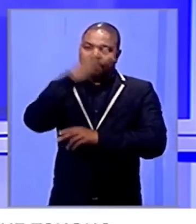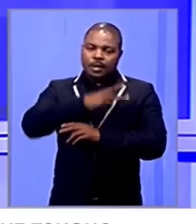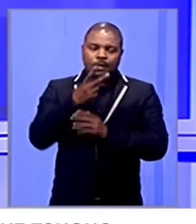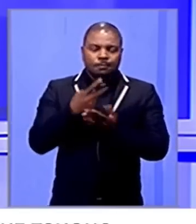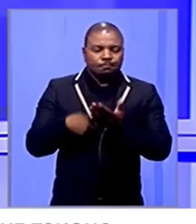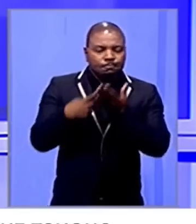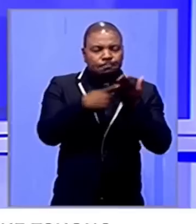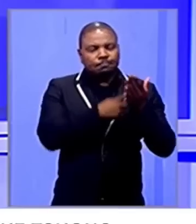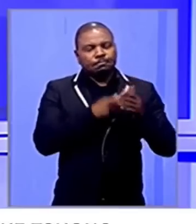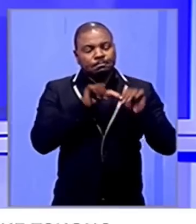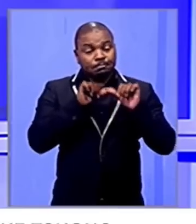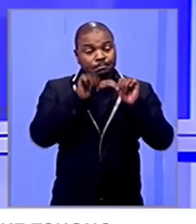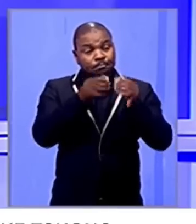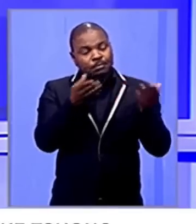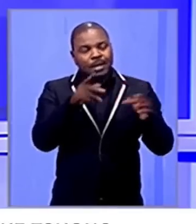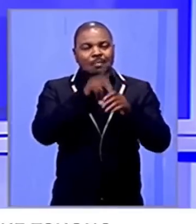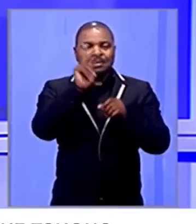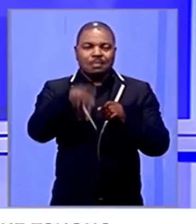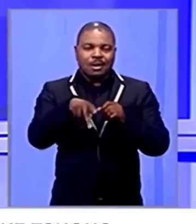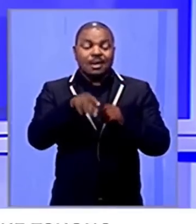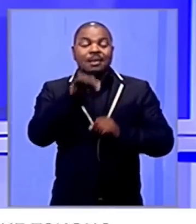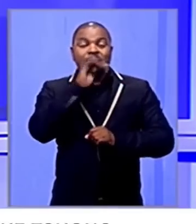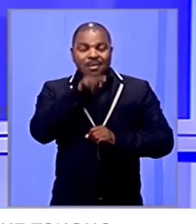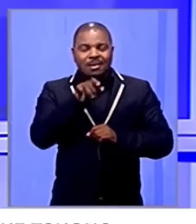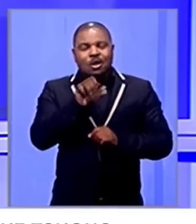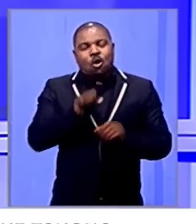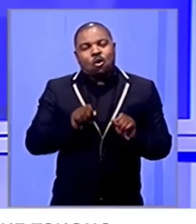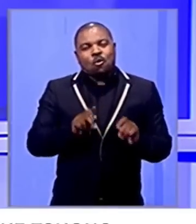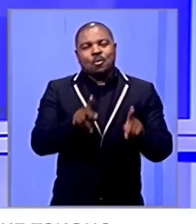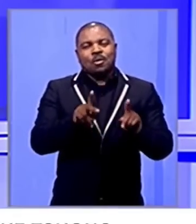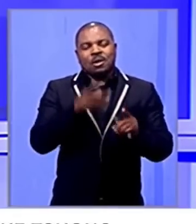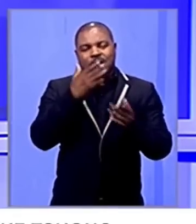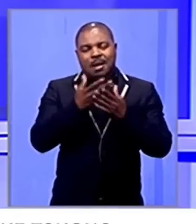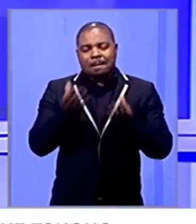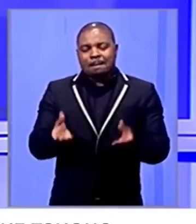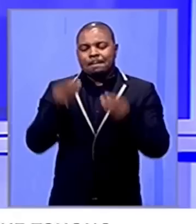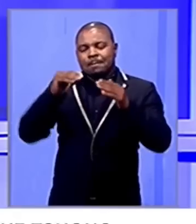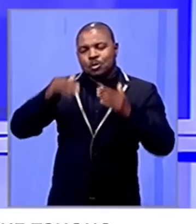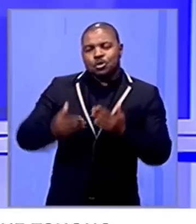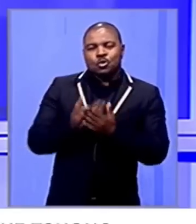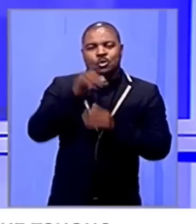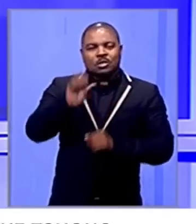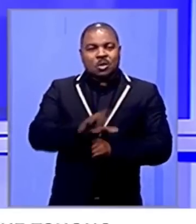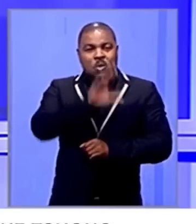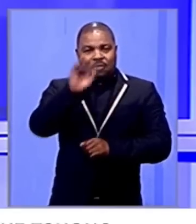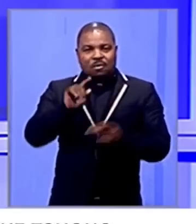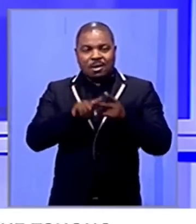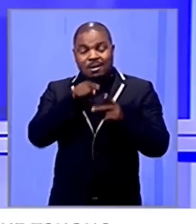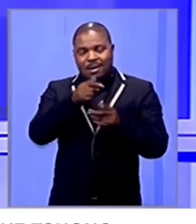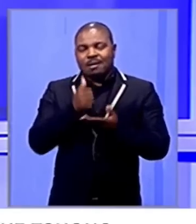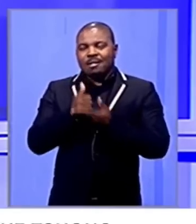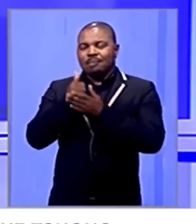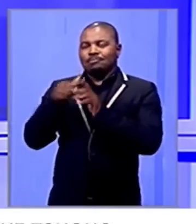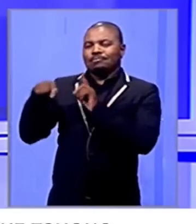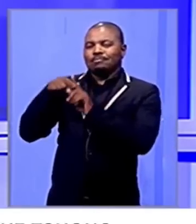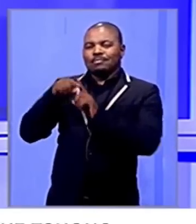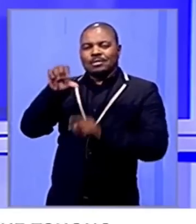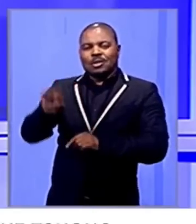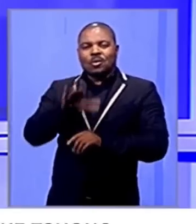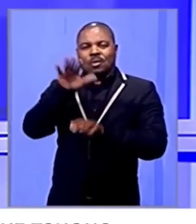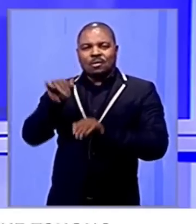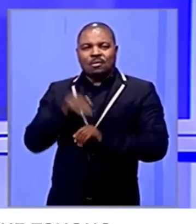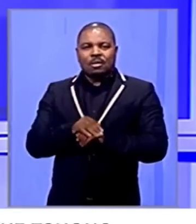di tsweletseng kwa Kempton Park ke tšhono ya go bona Aforika Borwa yo montšhwa le go lere tsholofelo e ntšhwa.